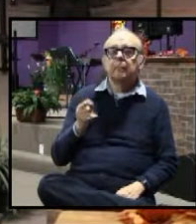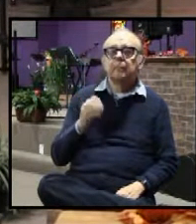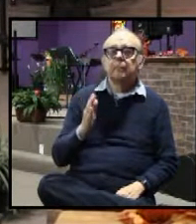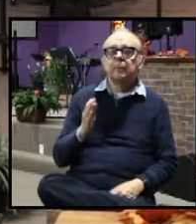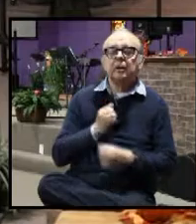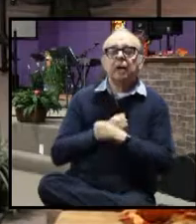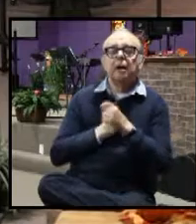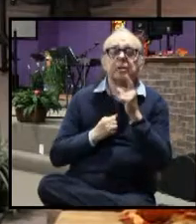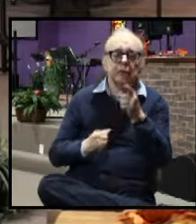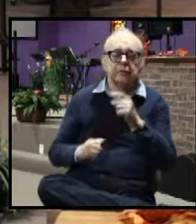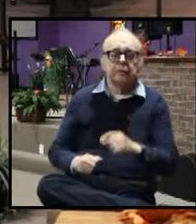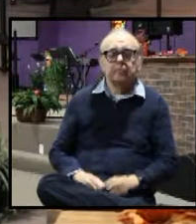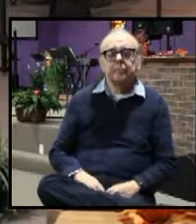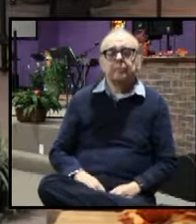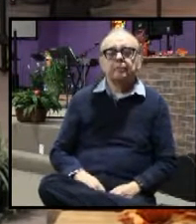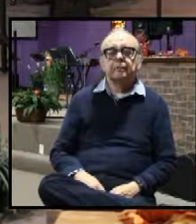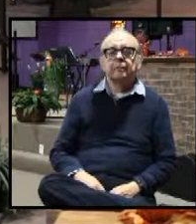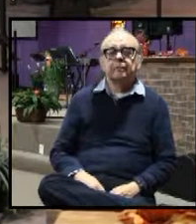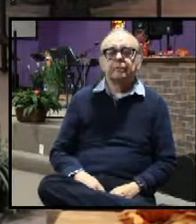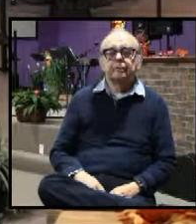because God loves you.